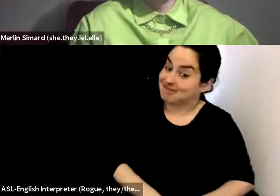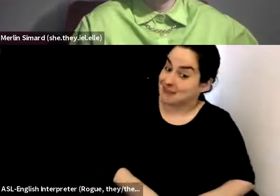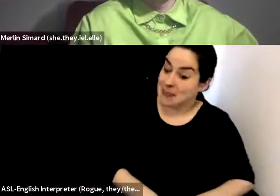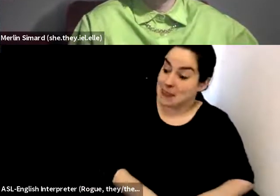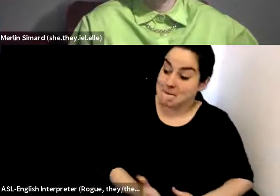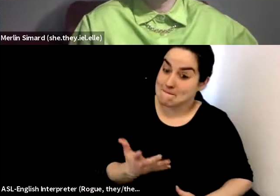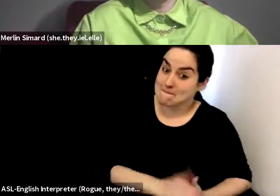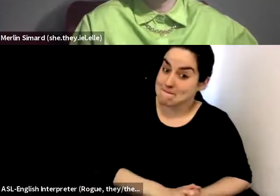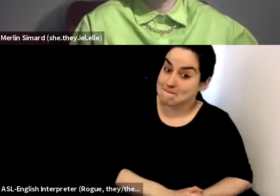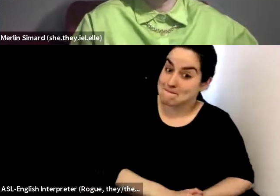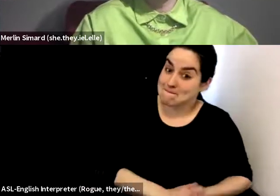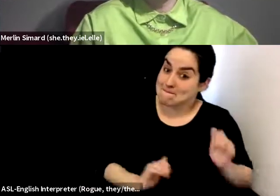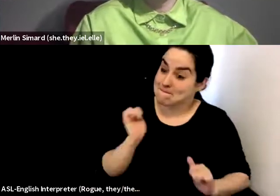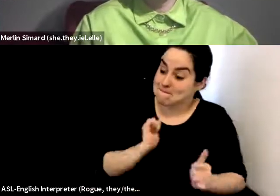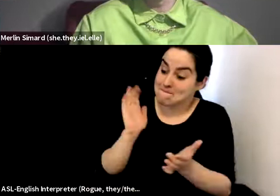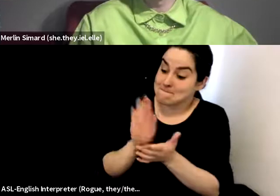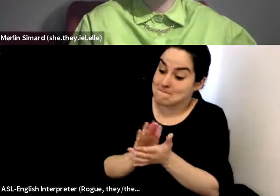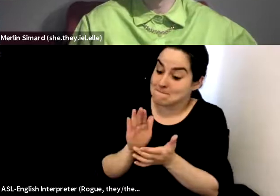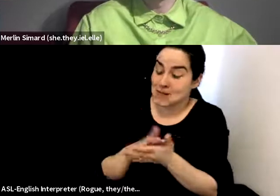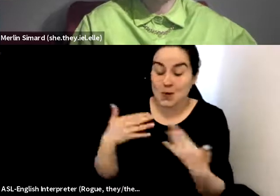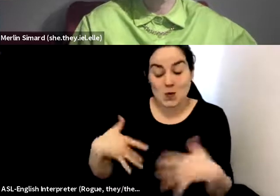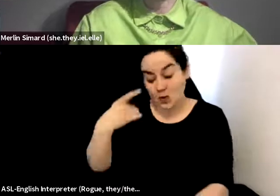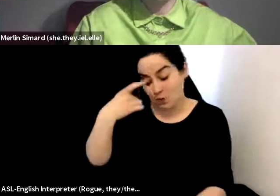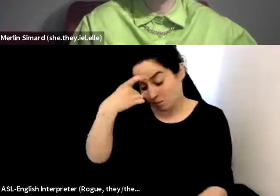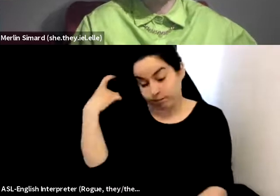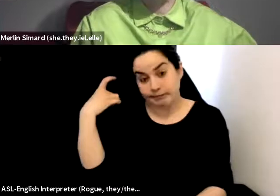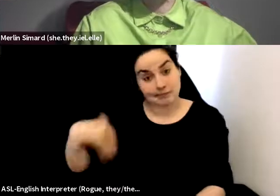And you know, it's a traumatic experience in a lot of ways. And